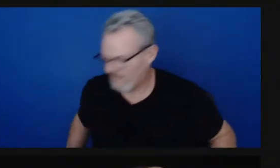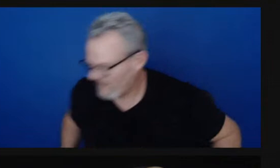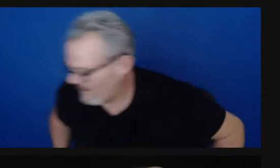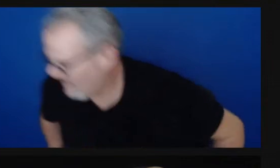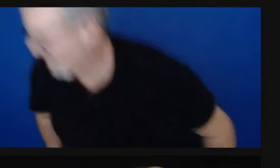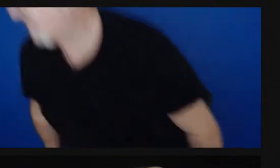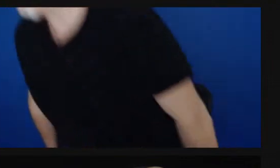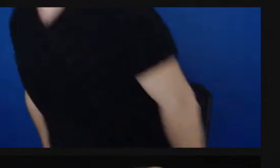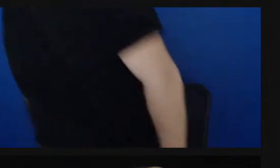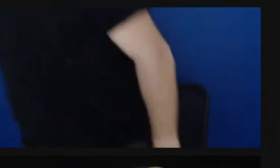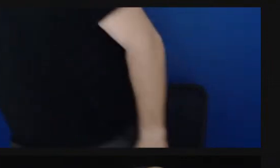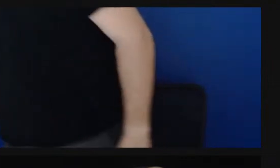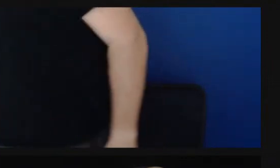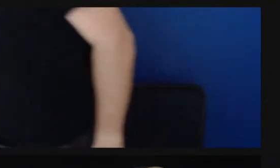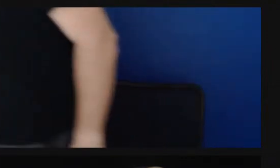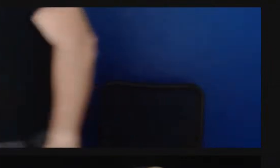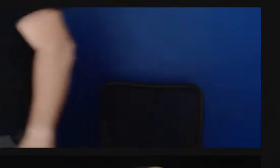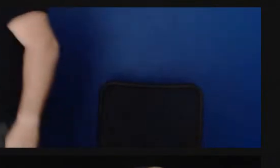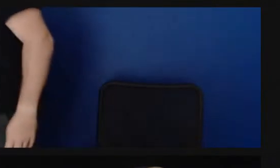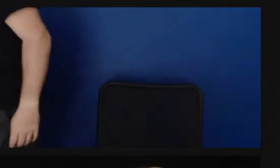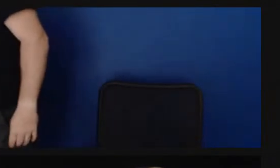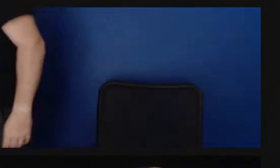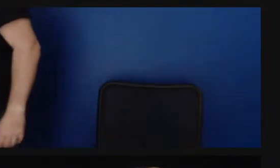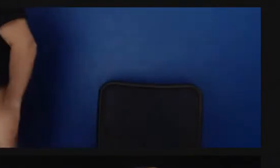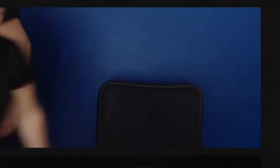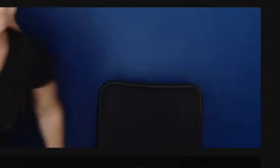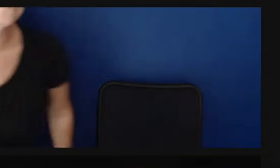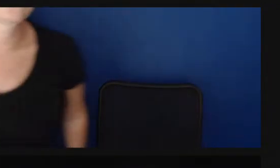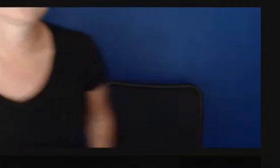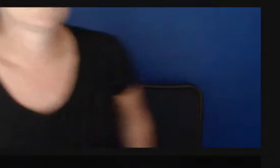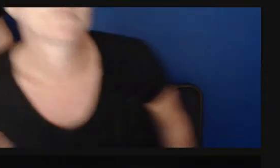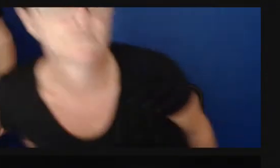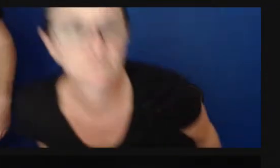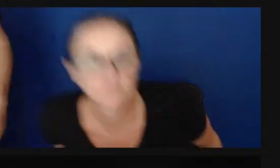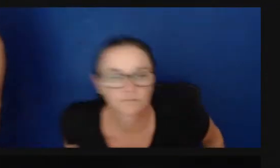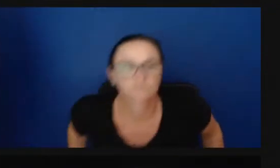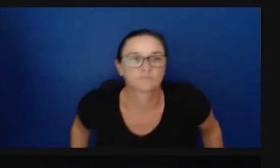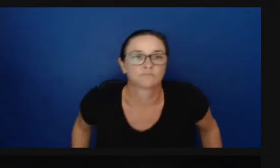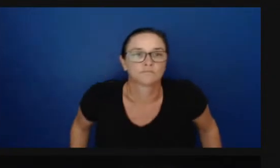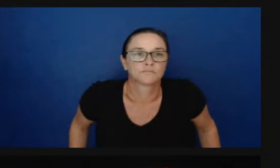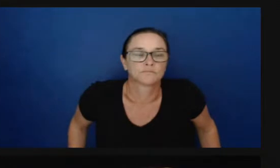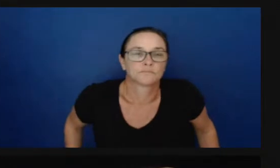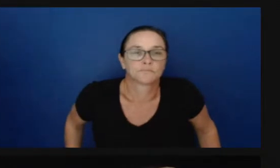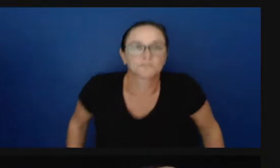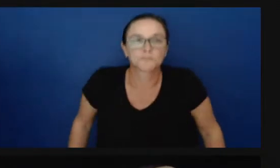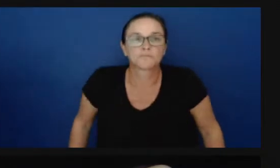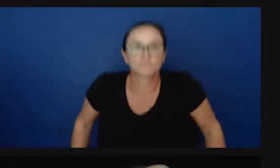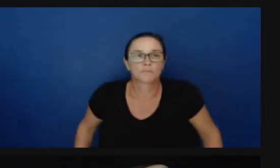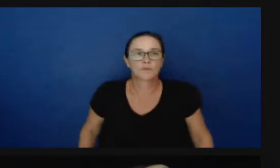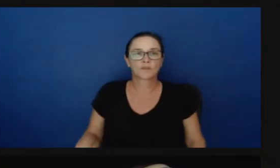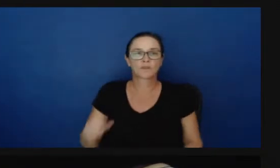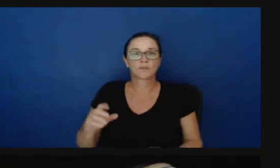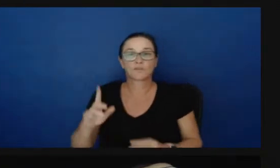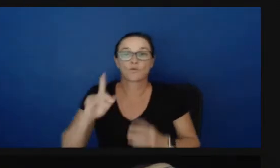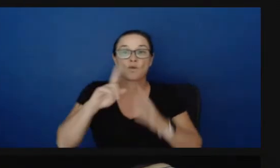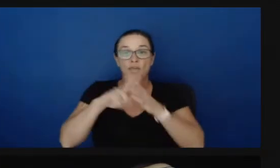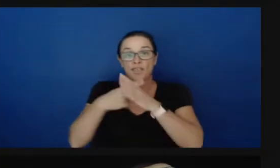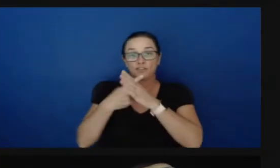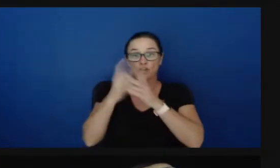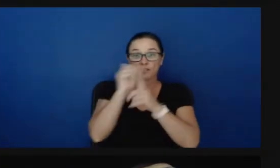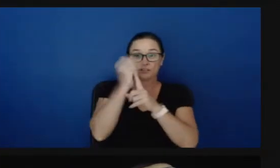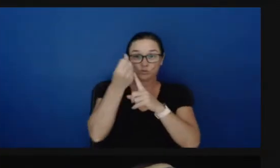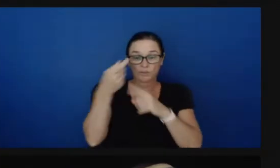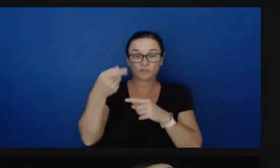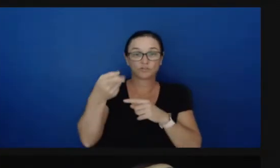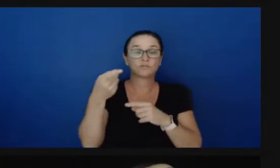So there is that. Here's that other video they produced. Let's start it off. Starting conditions, let's set it up here. Starting conditions